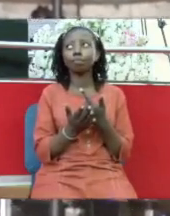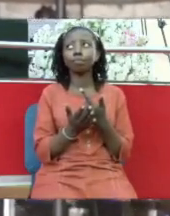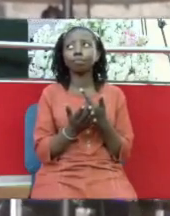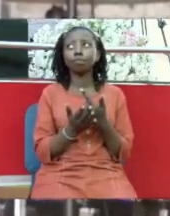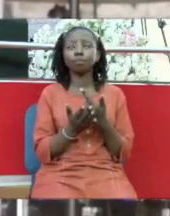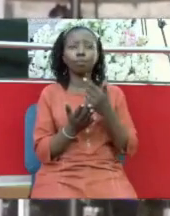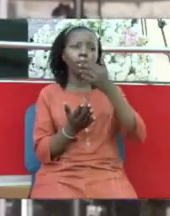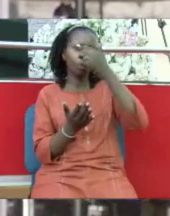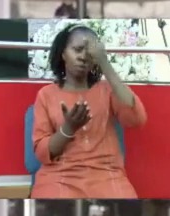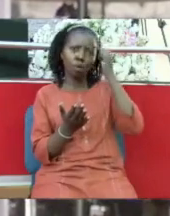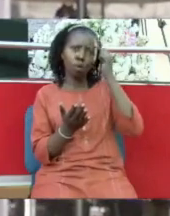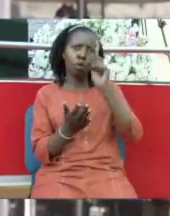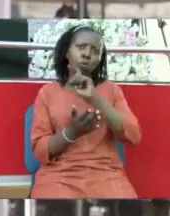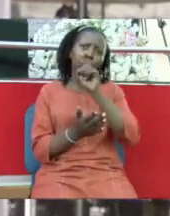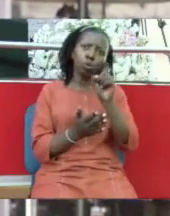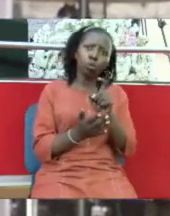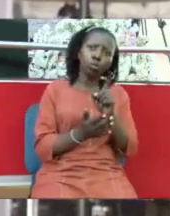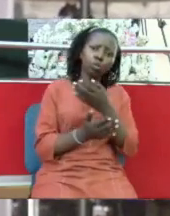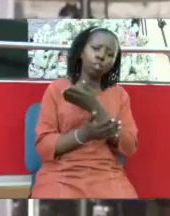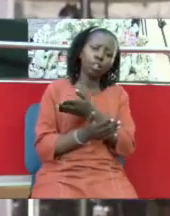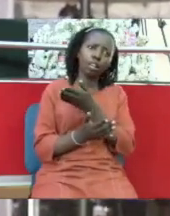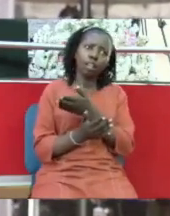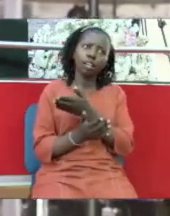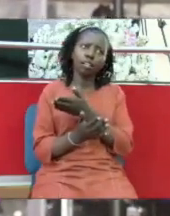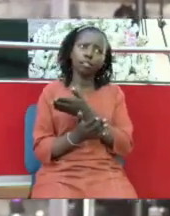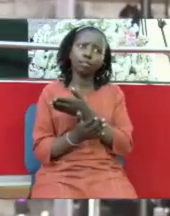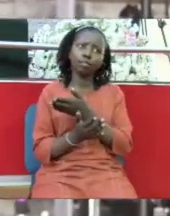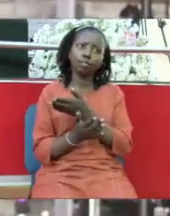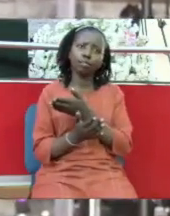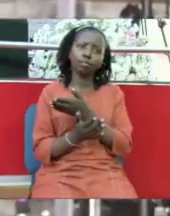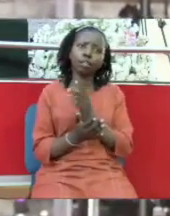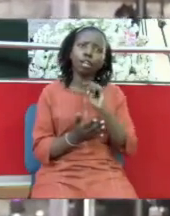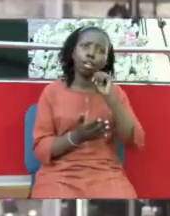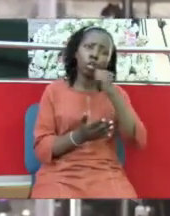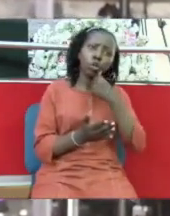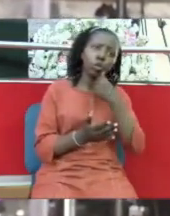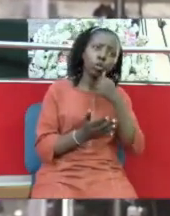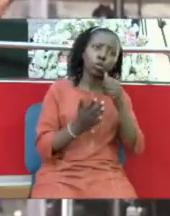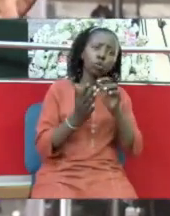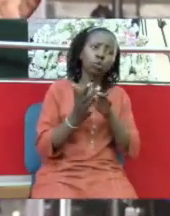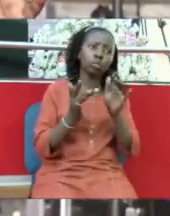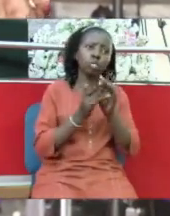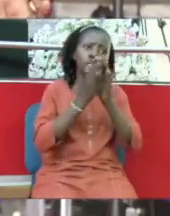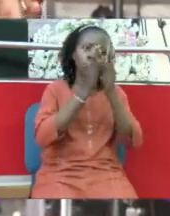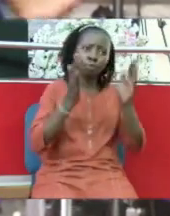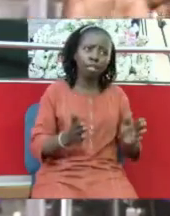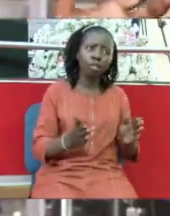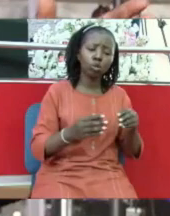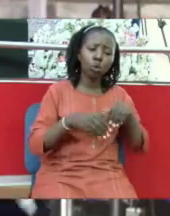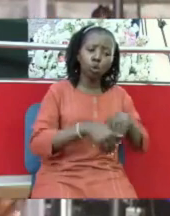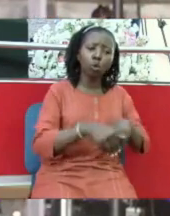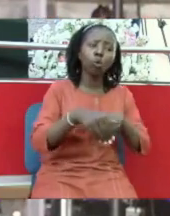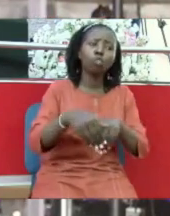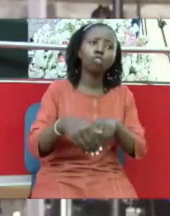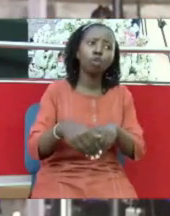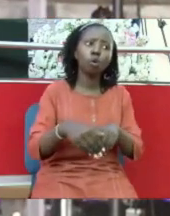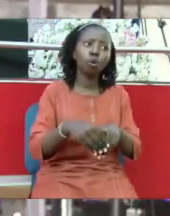because the question raised in that book is, shall the new Christians follow the traditions of the Jews?